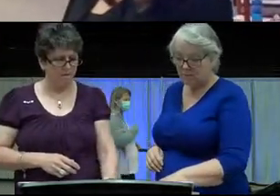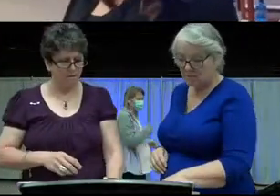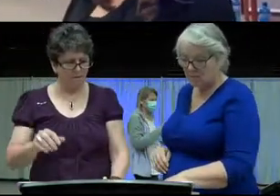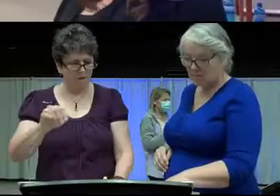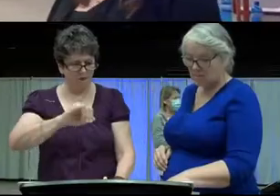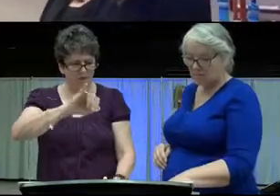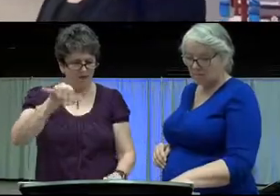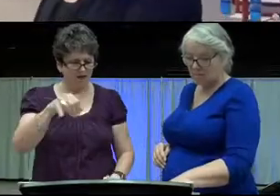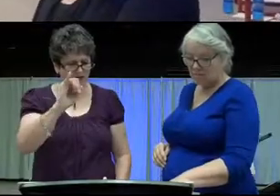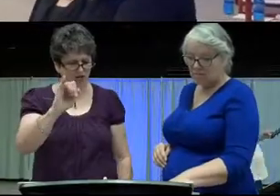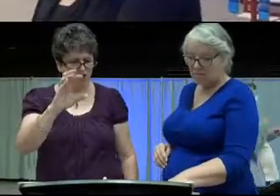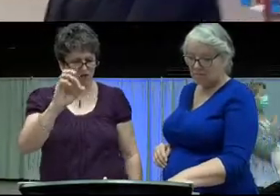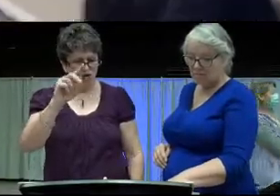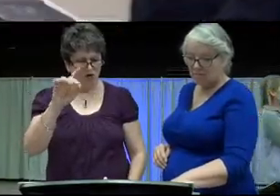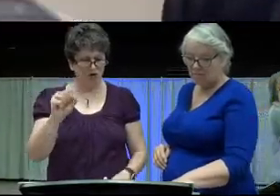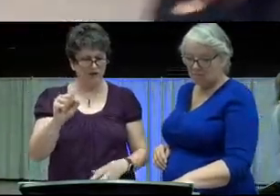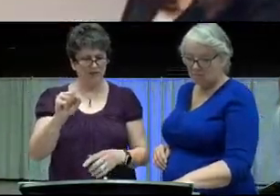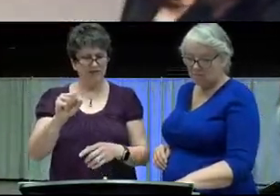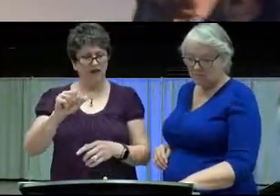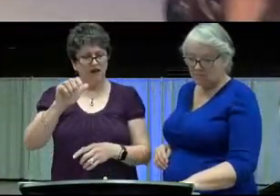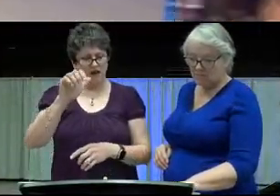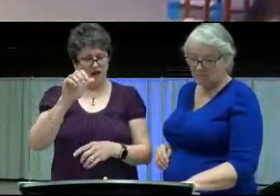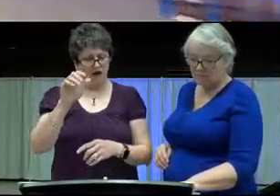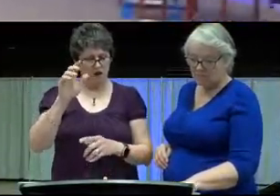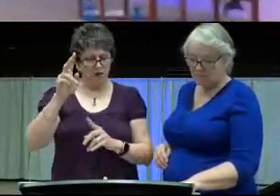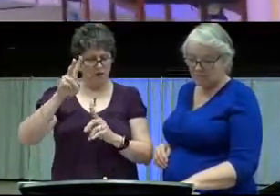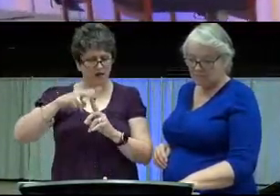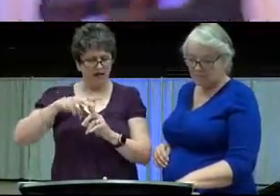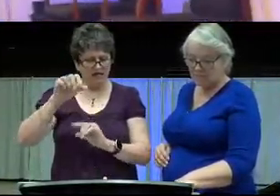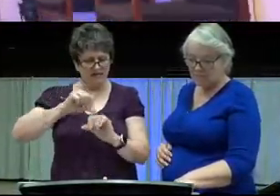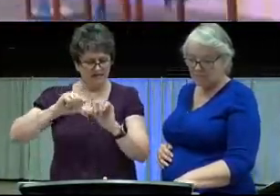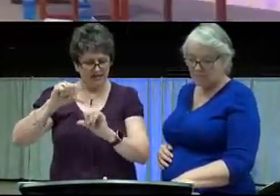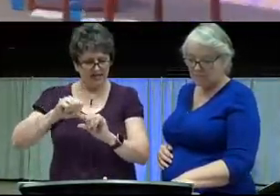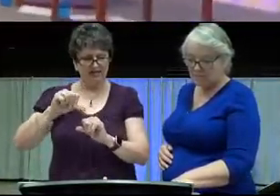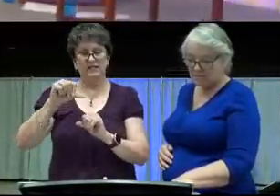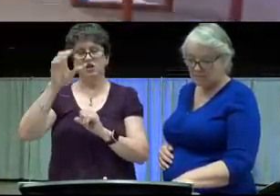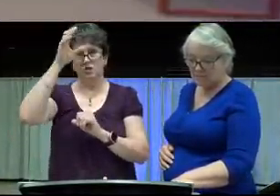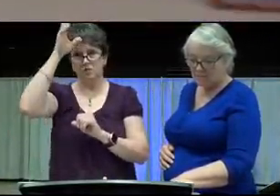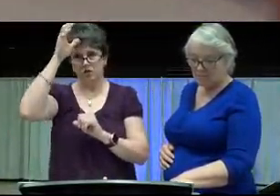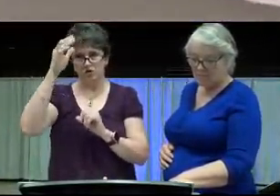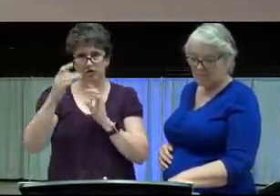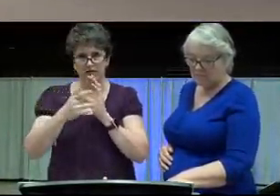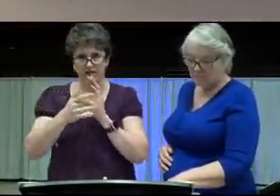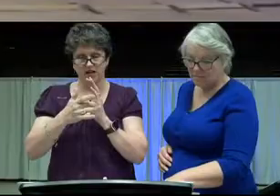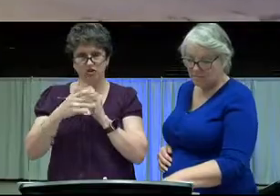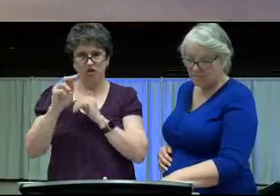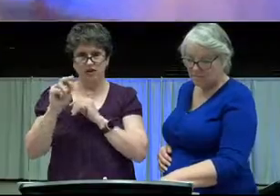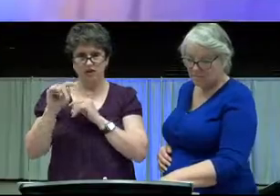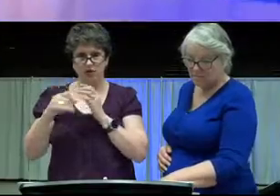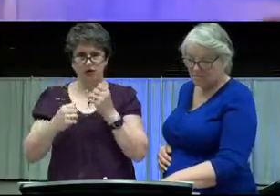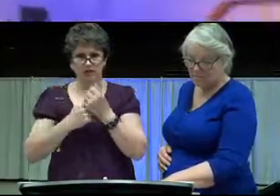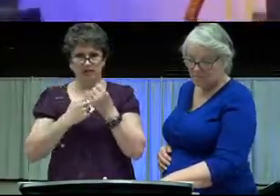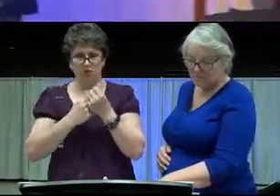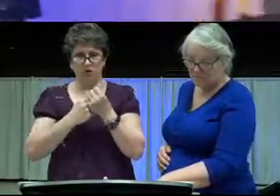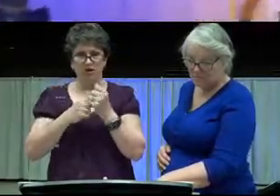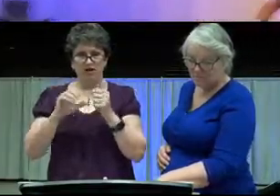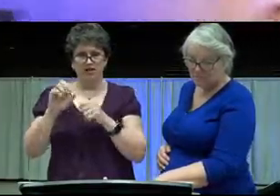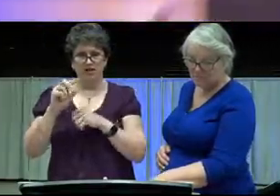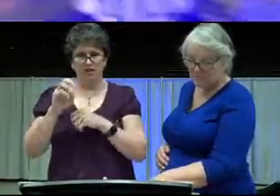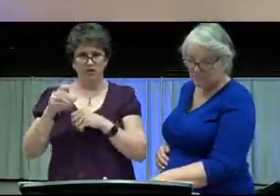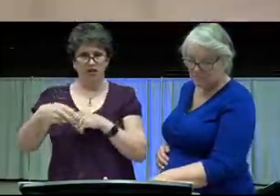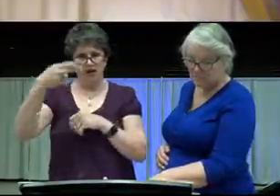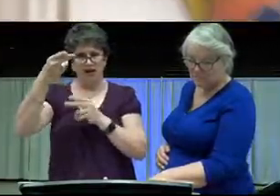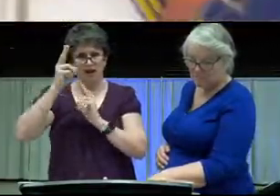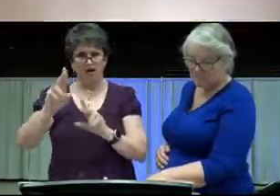Jay Colas, Associate of Applied Science, Computer Information Technology, Network Support and Security, High Honors.